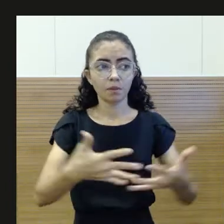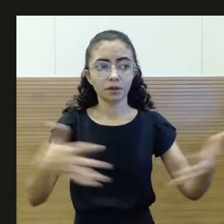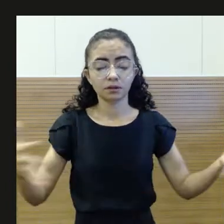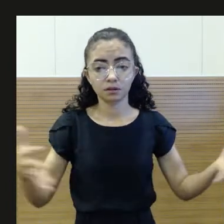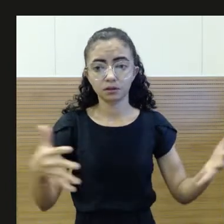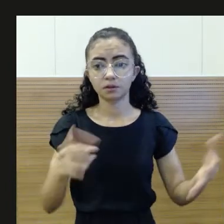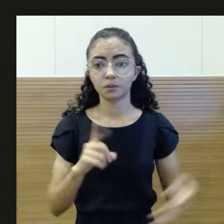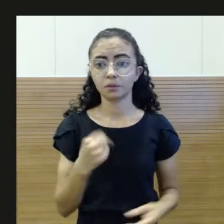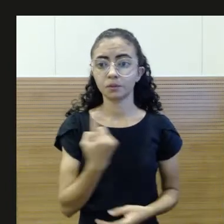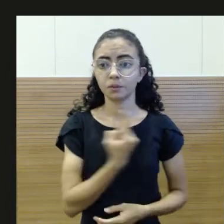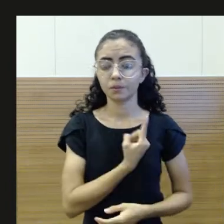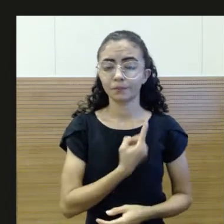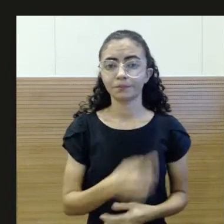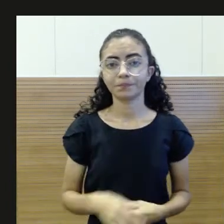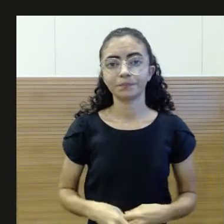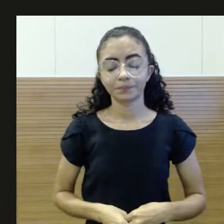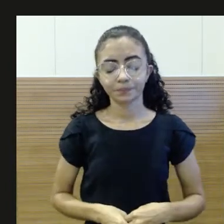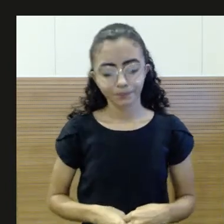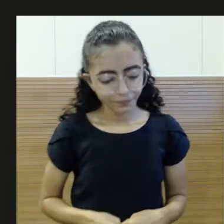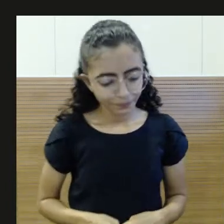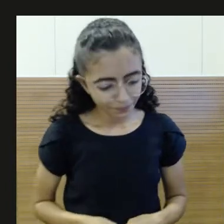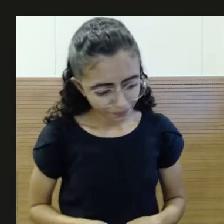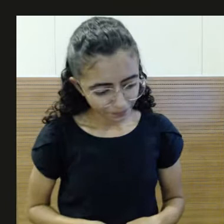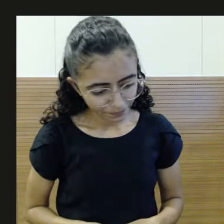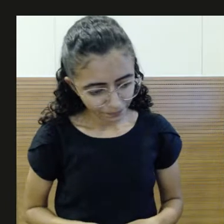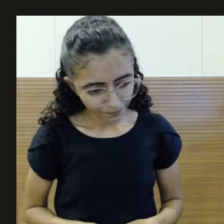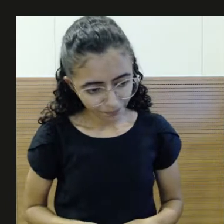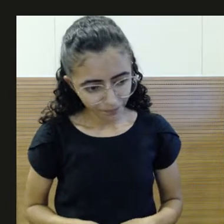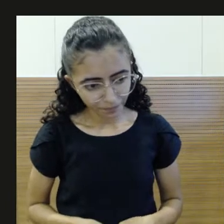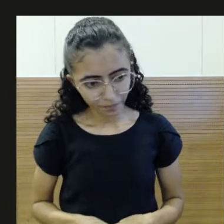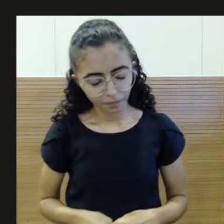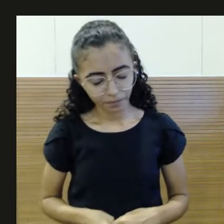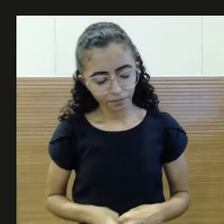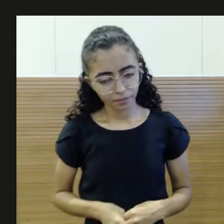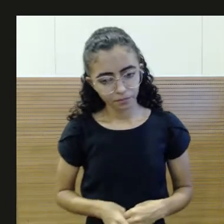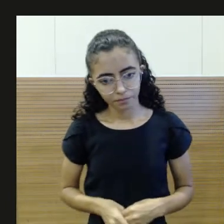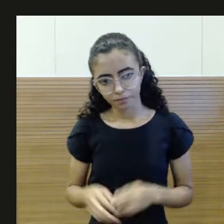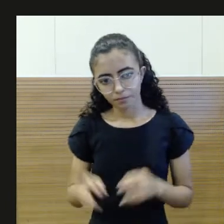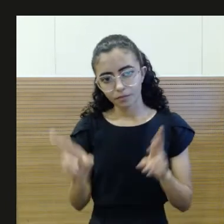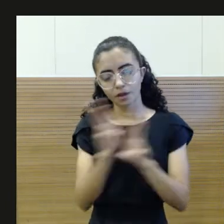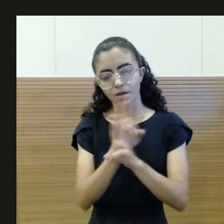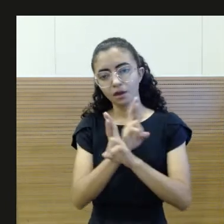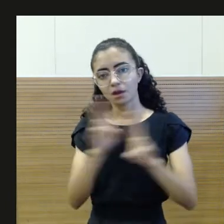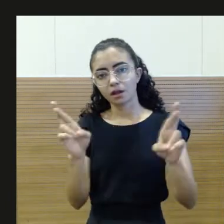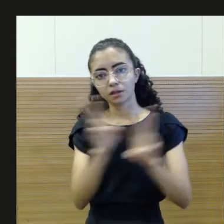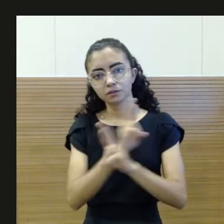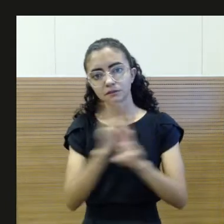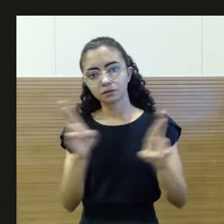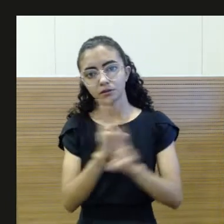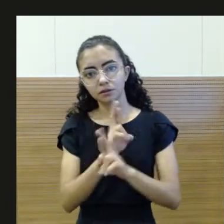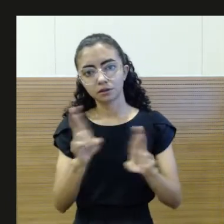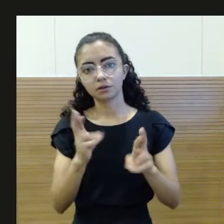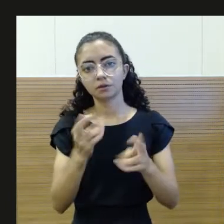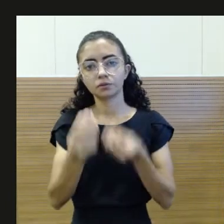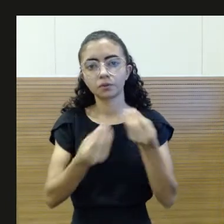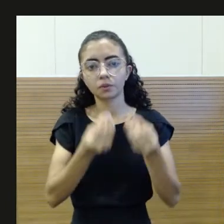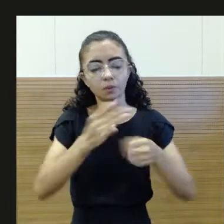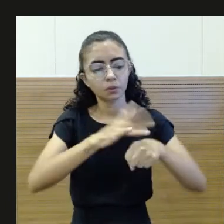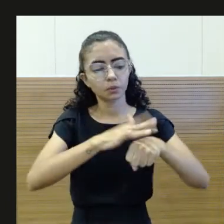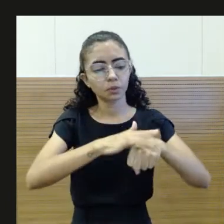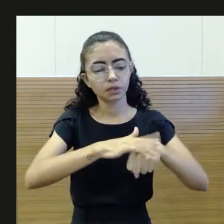more in terms of the NCDs, and now people from both genders